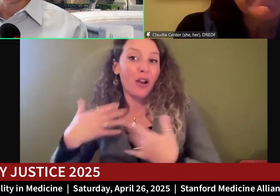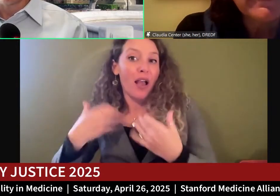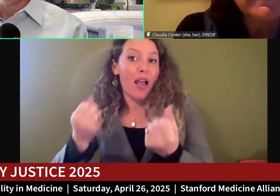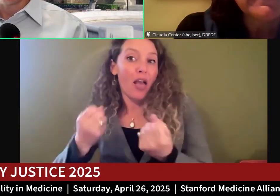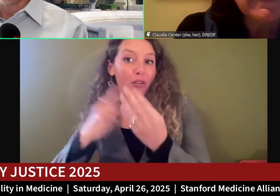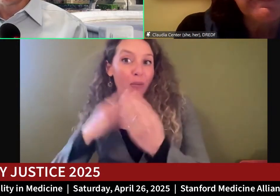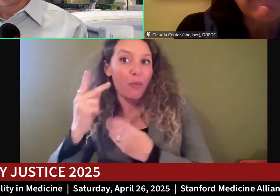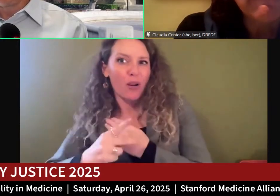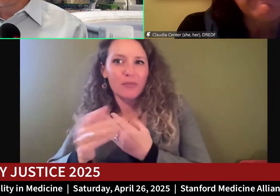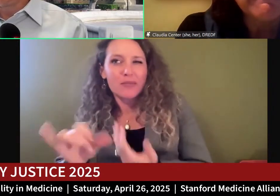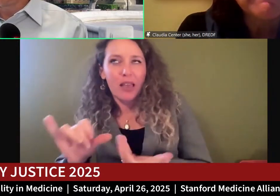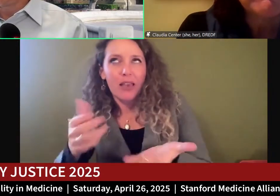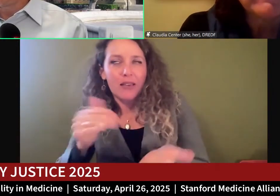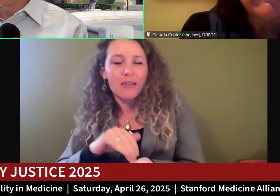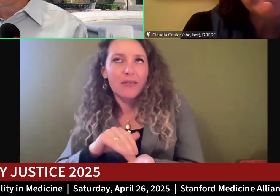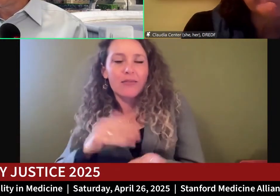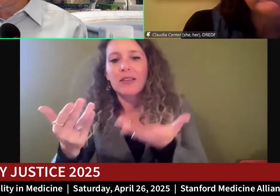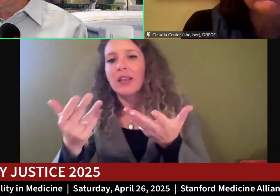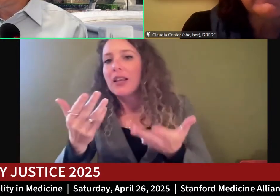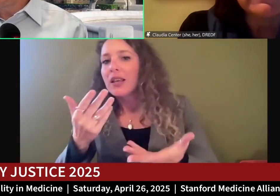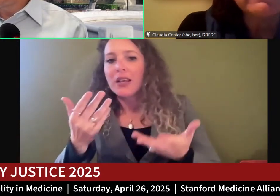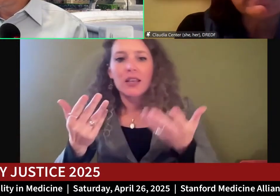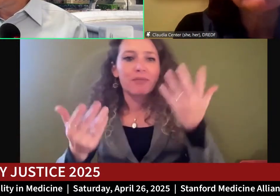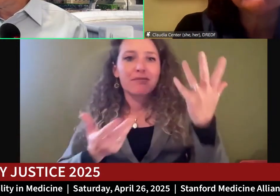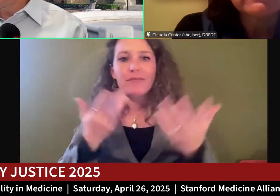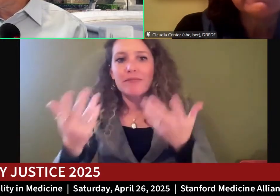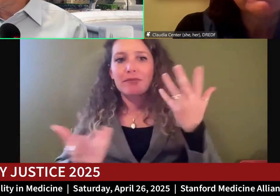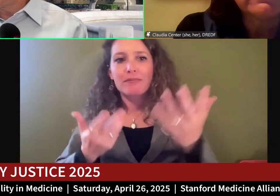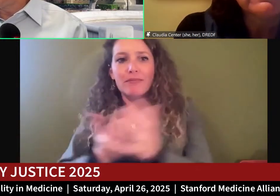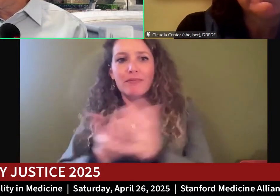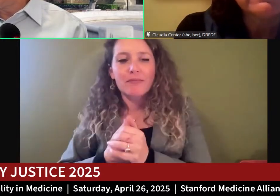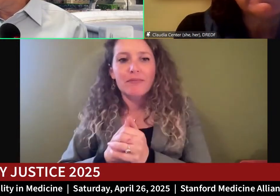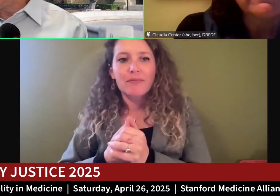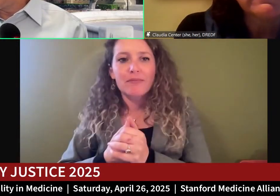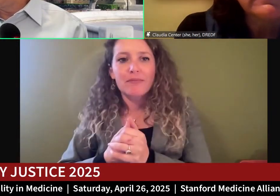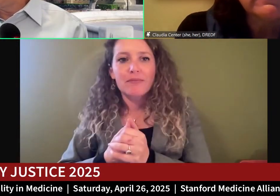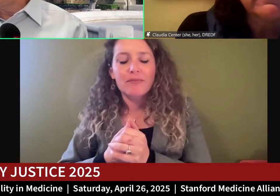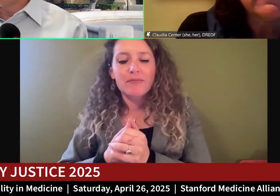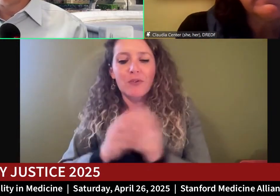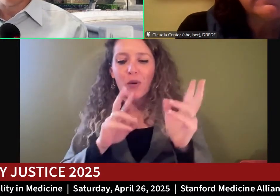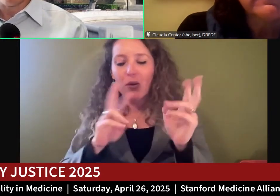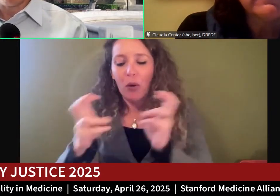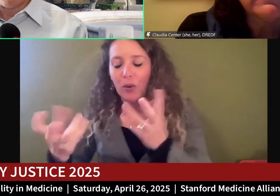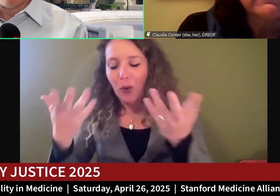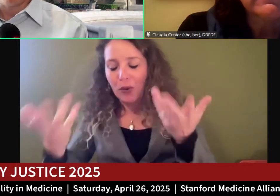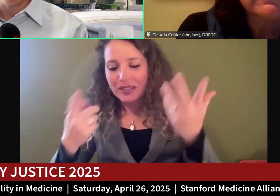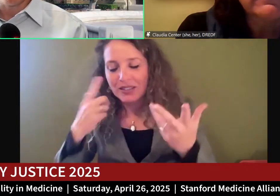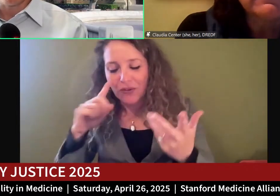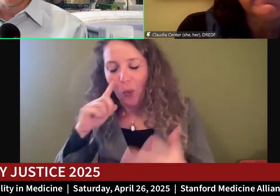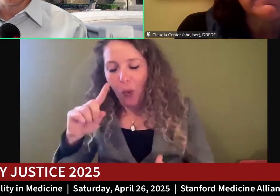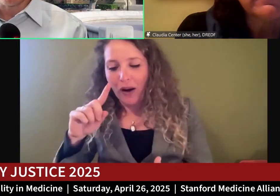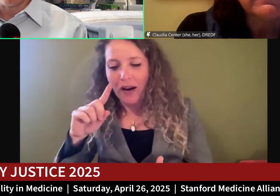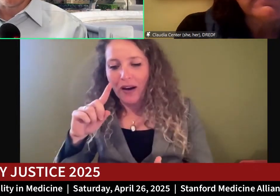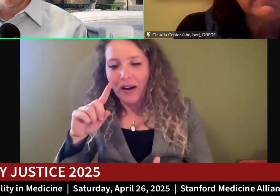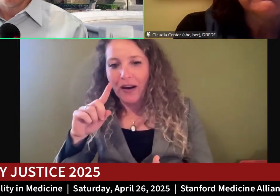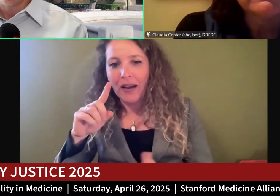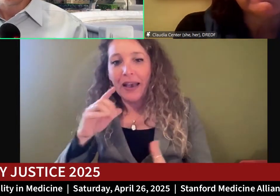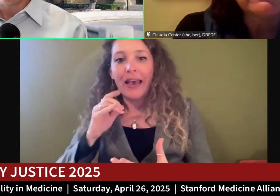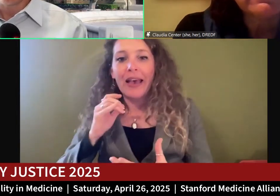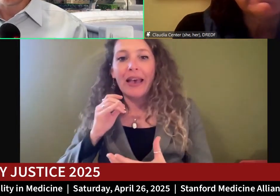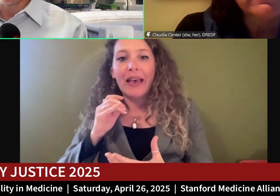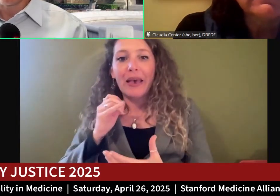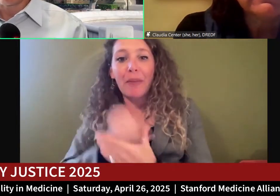a physician diversion for quote unquote supposed to be for impaired physicians